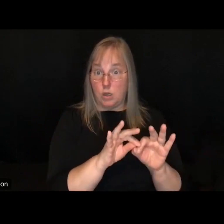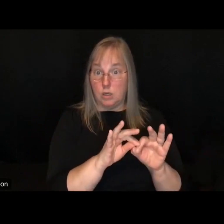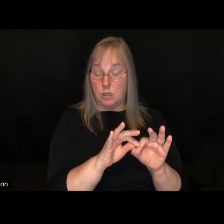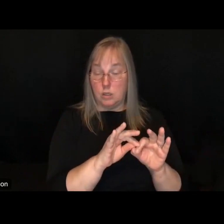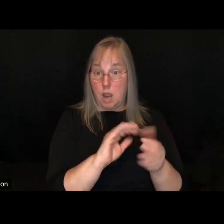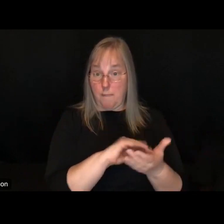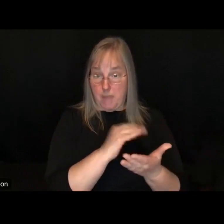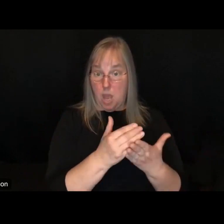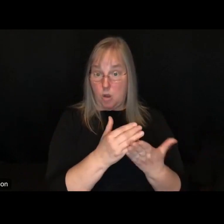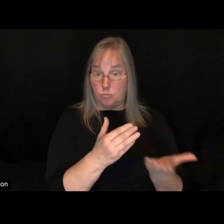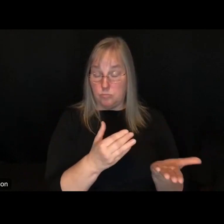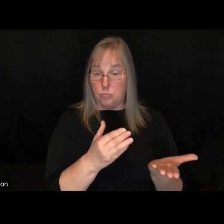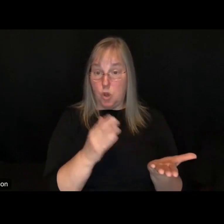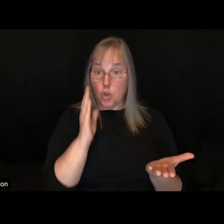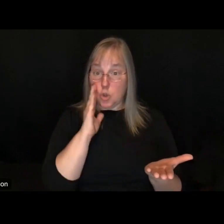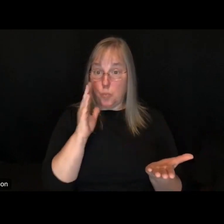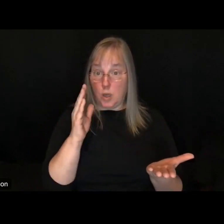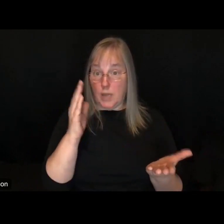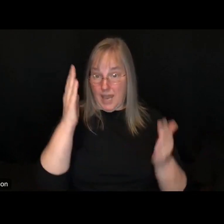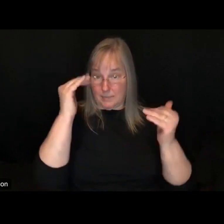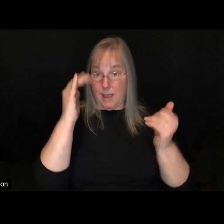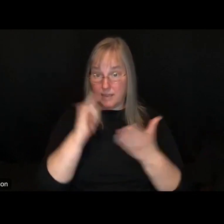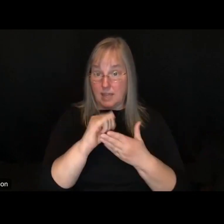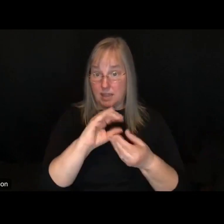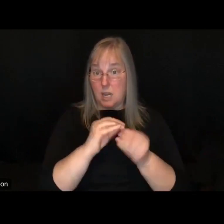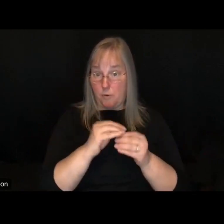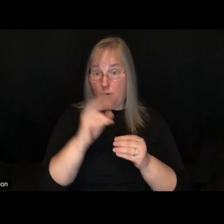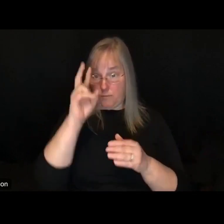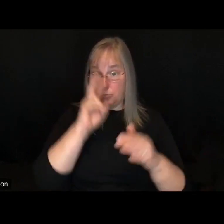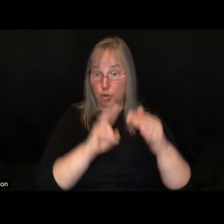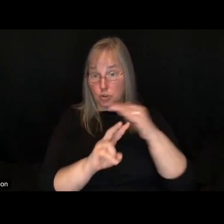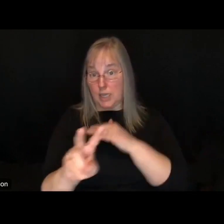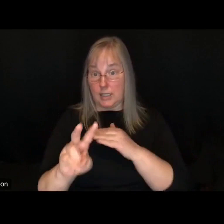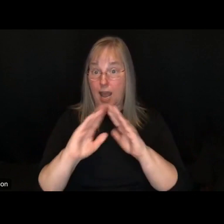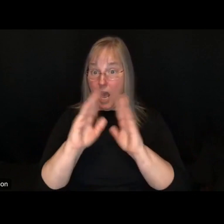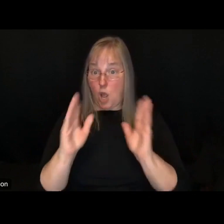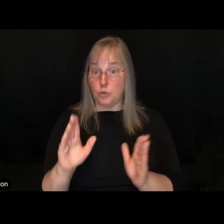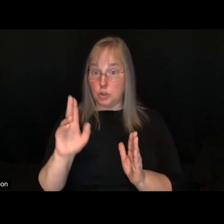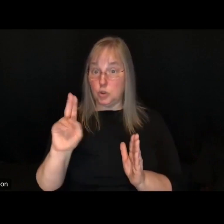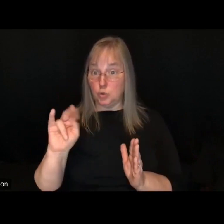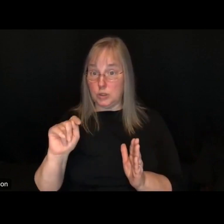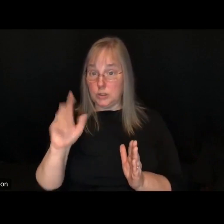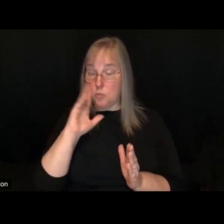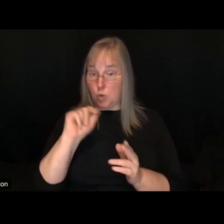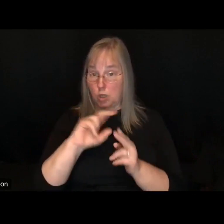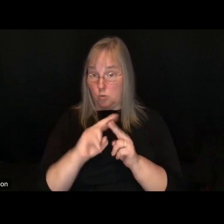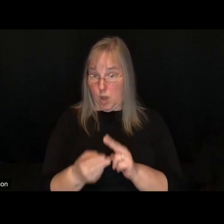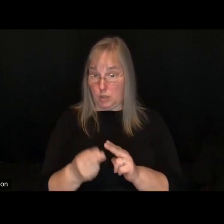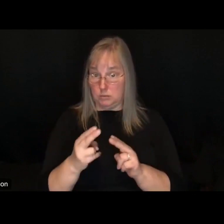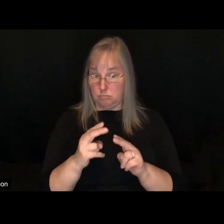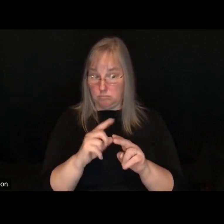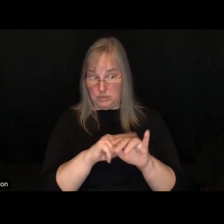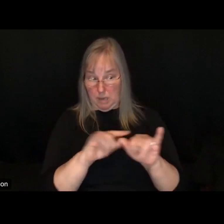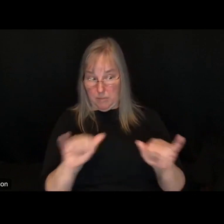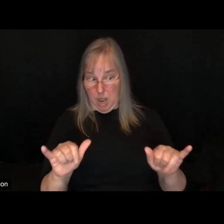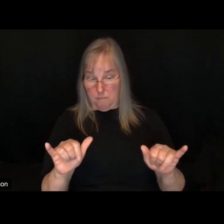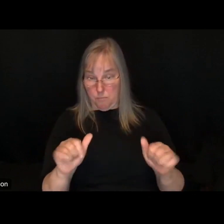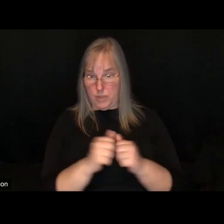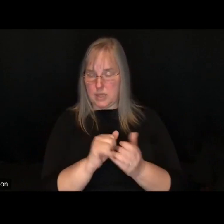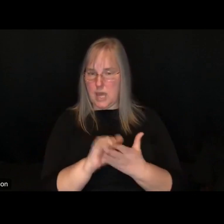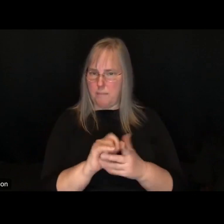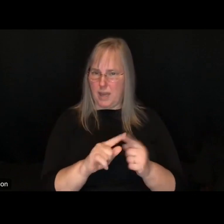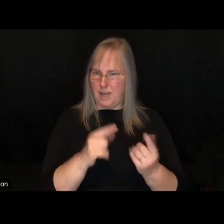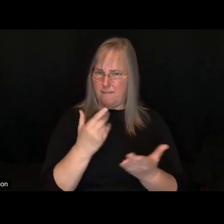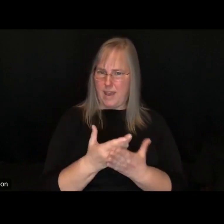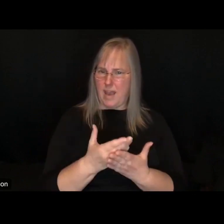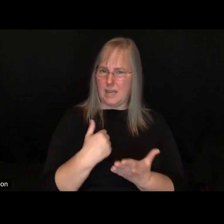would expect that the number of projected housing units would have gone down in concert with that. But in fact,